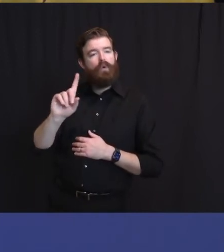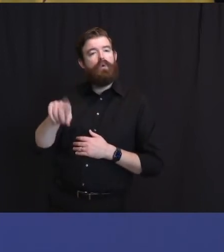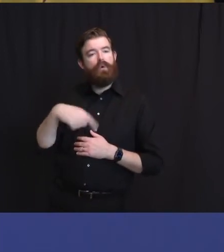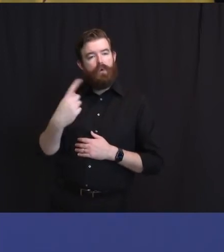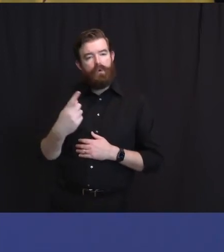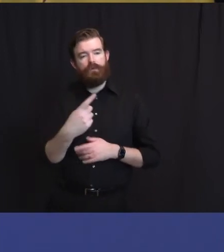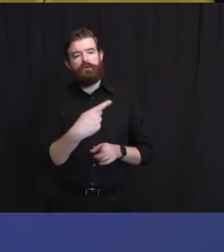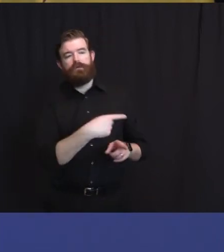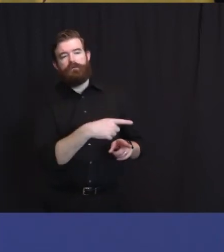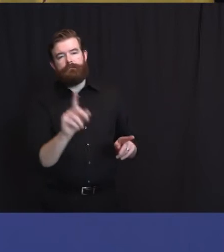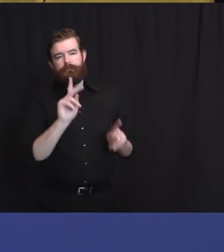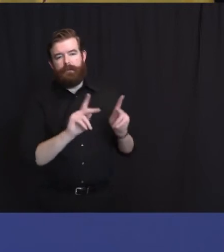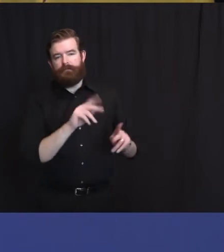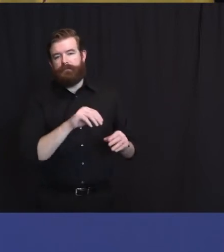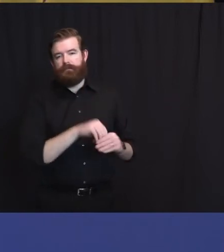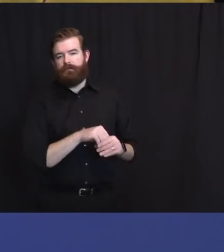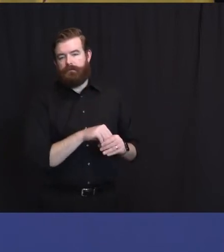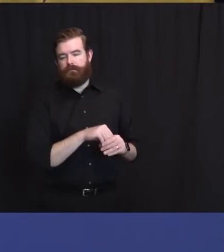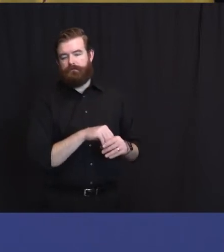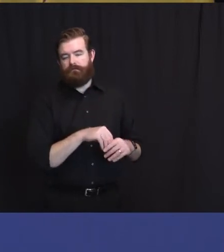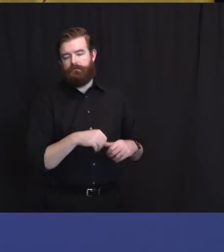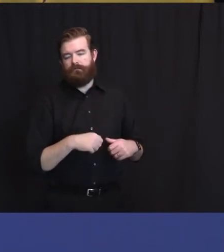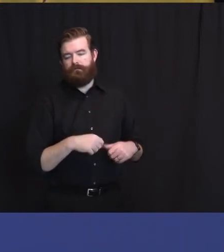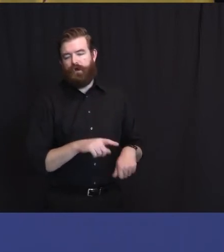their staff and so forth? And